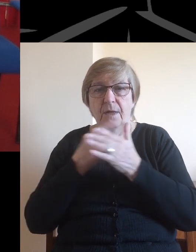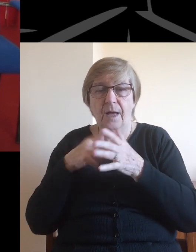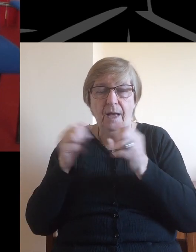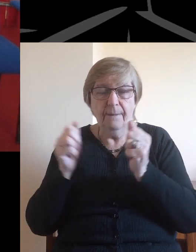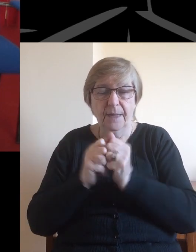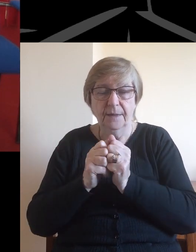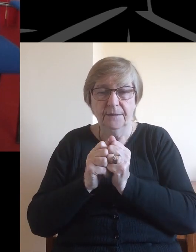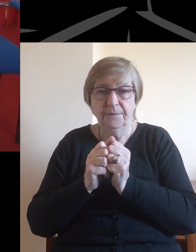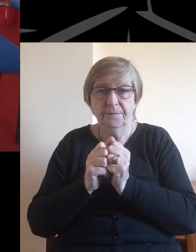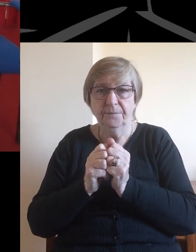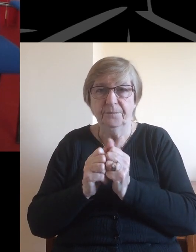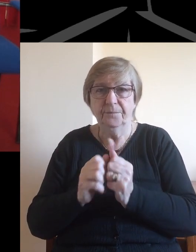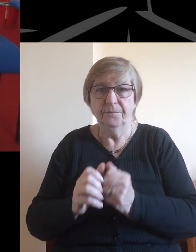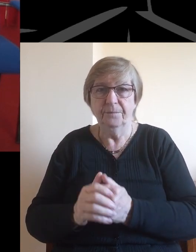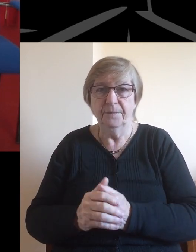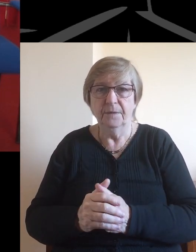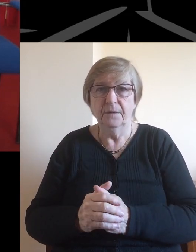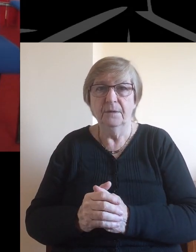Amen.